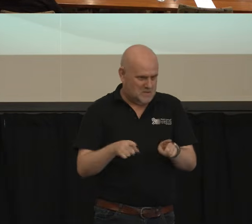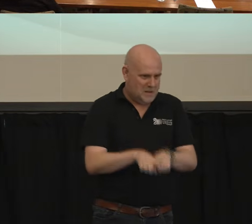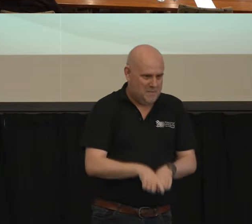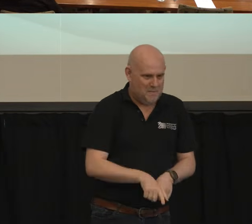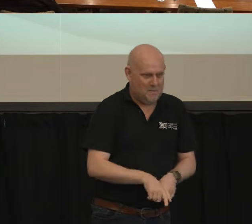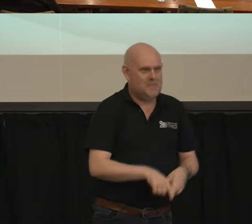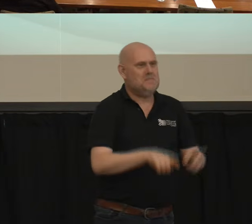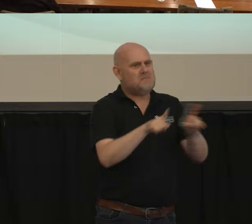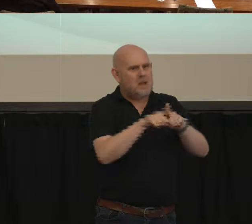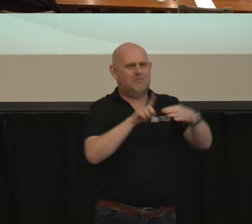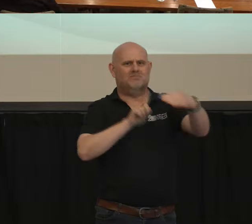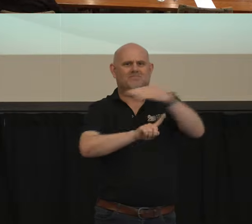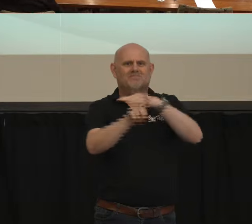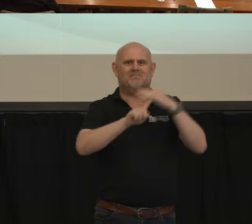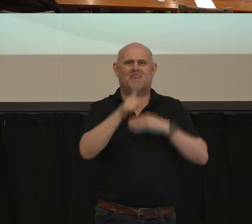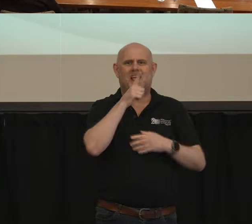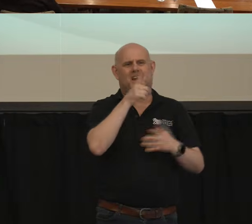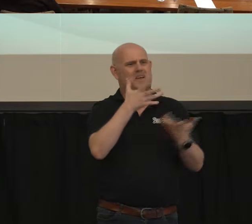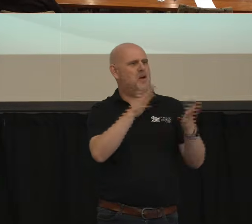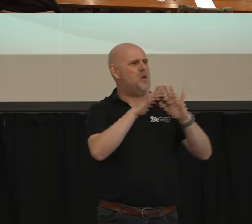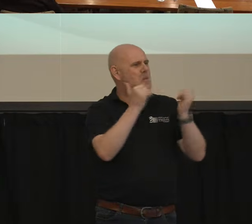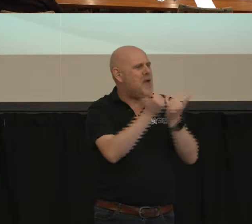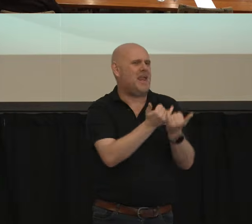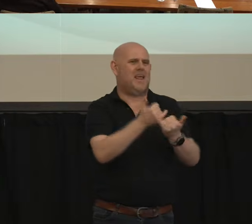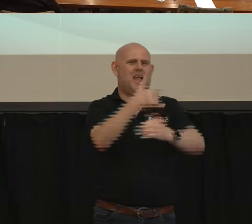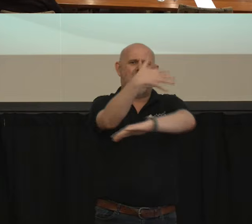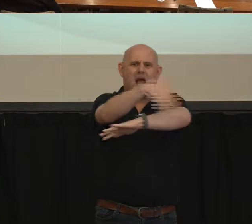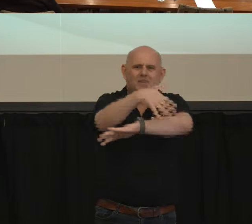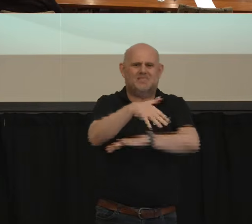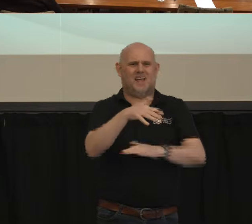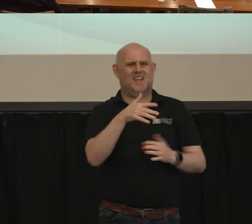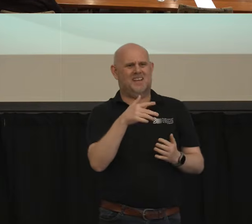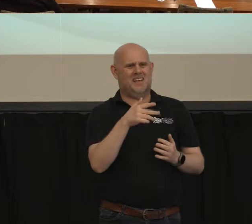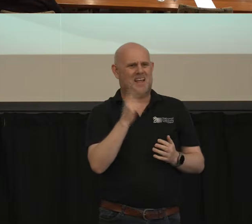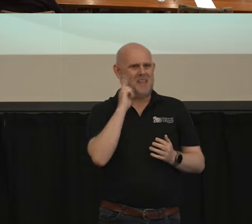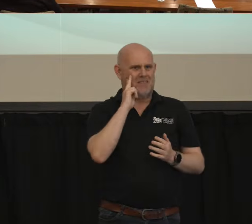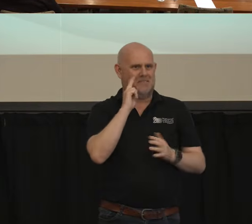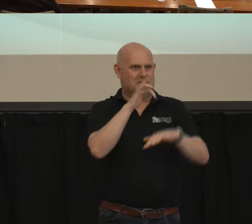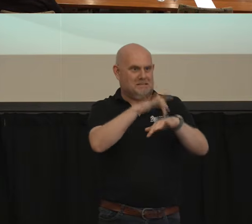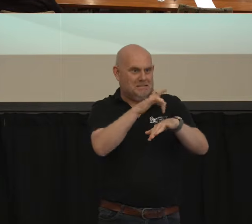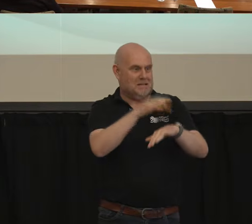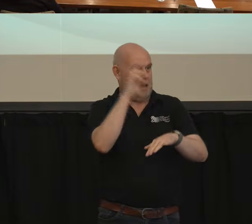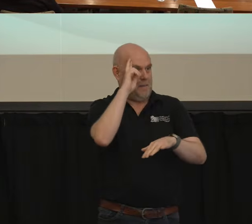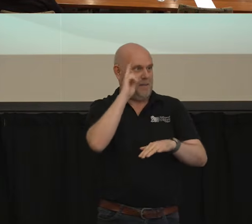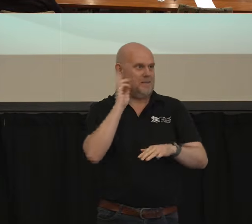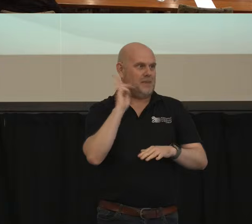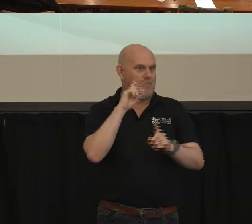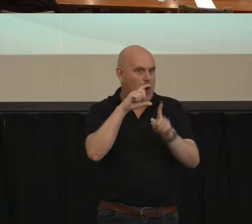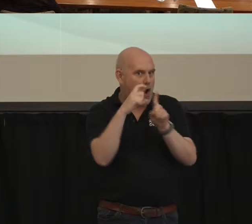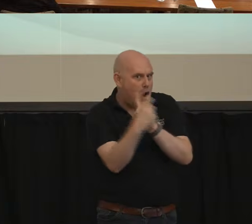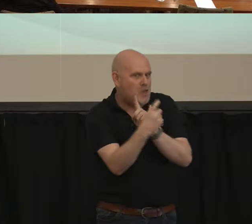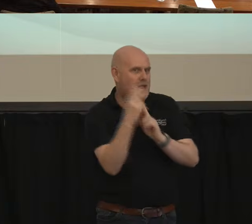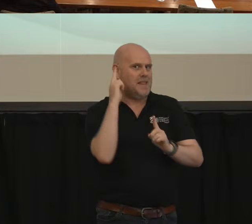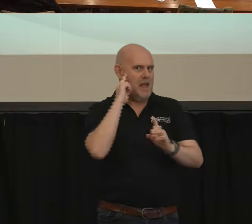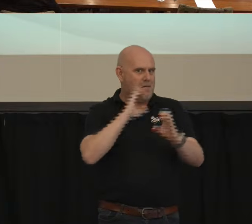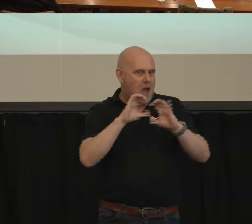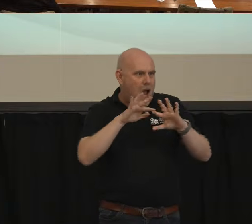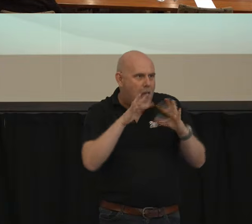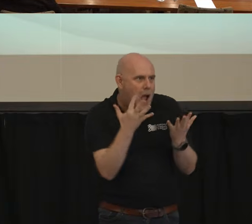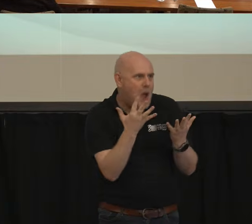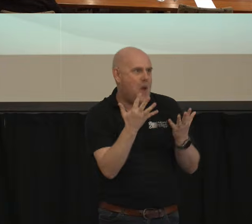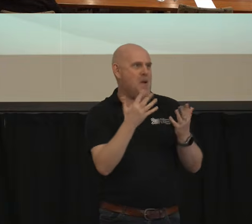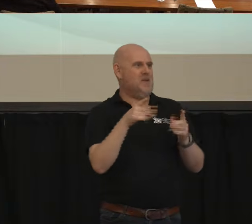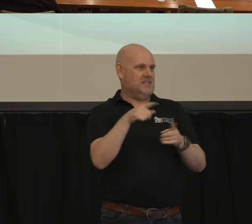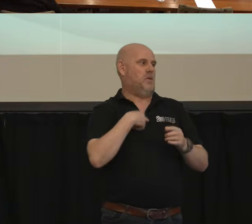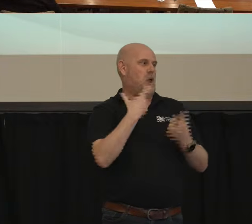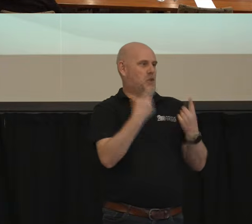inquiring to make content deaf accessible. Any company would like to do deaf sensitization,